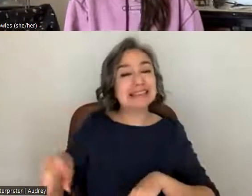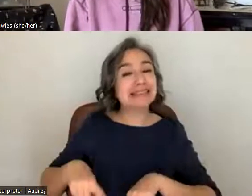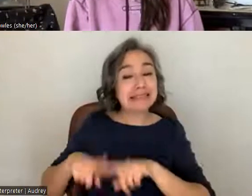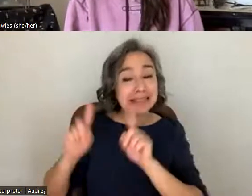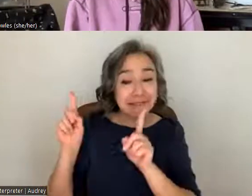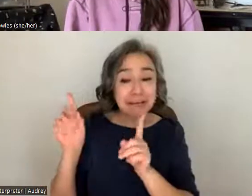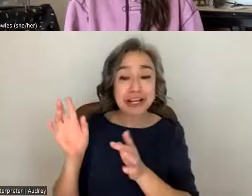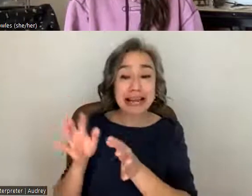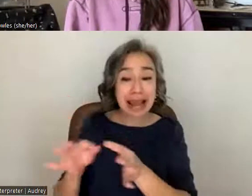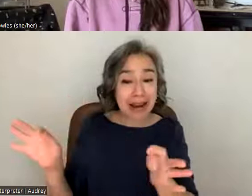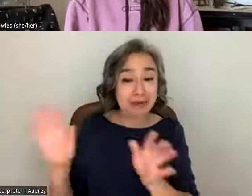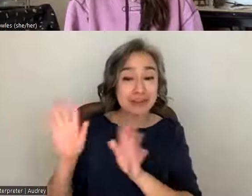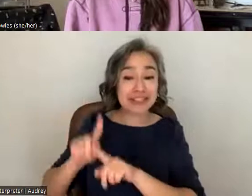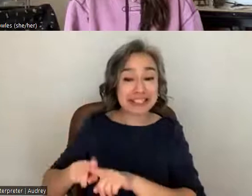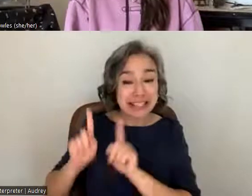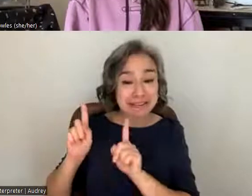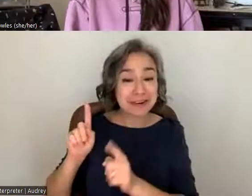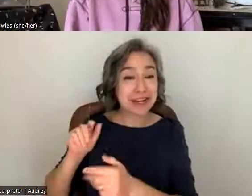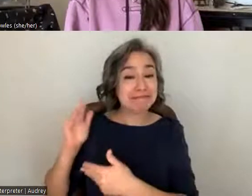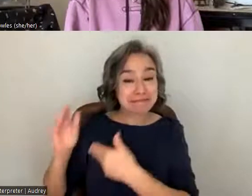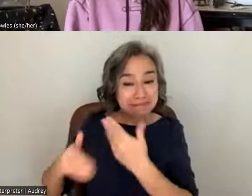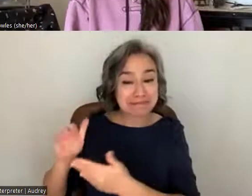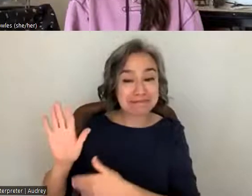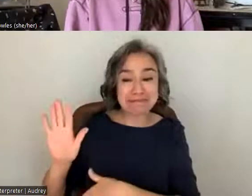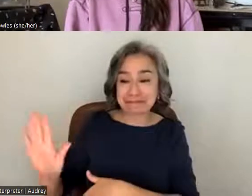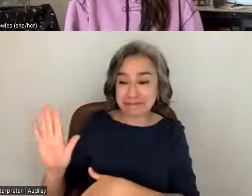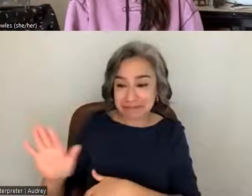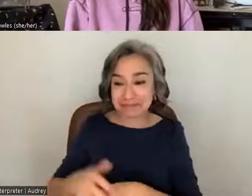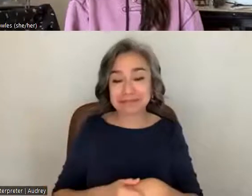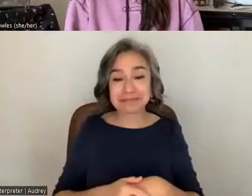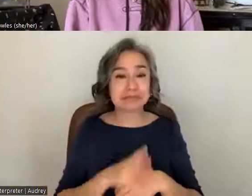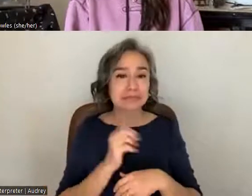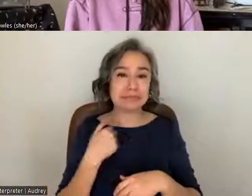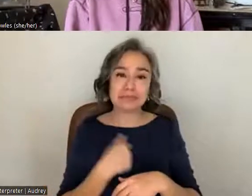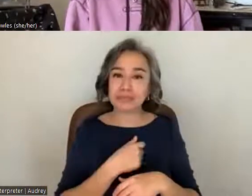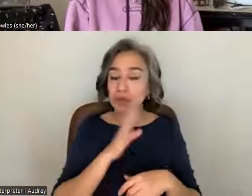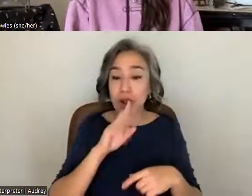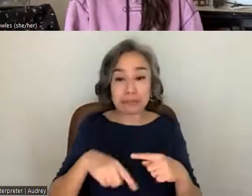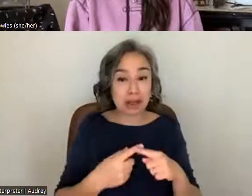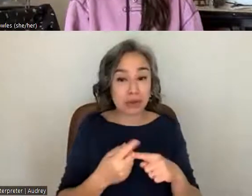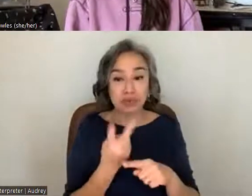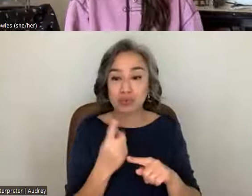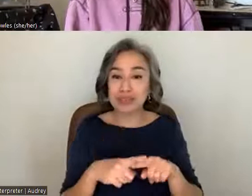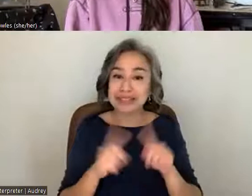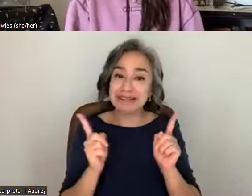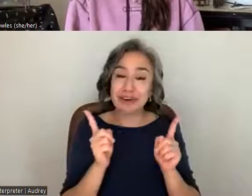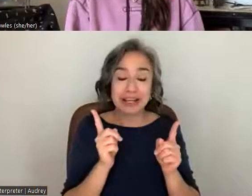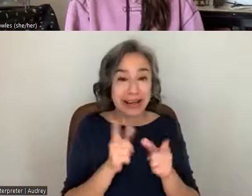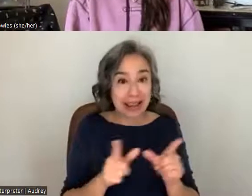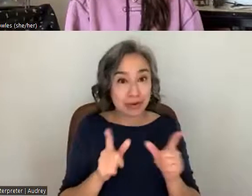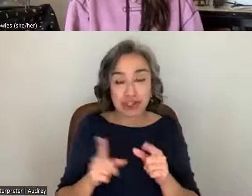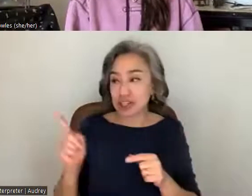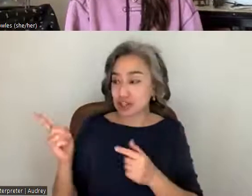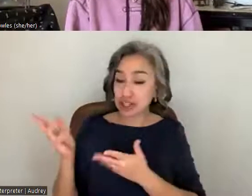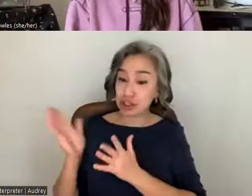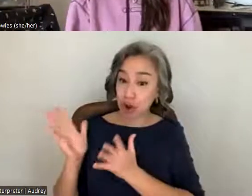way to operate. And it was like we were talking about two different languages when she would talk to me, and then